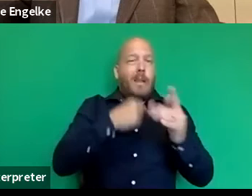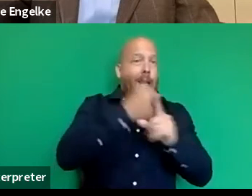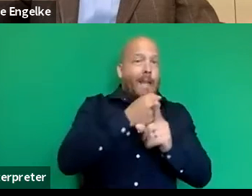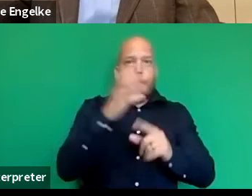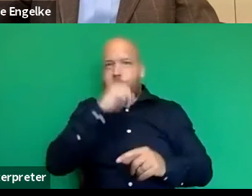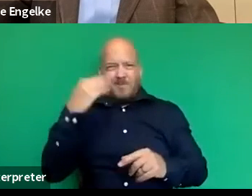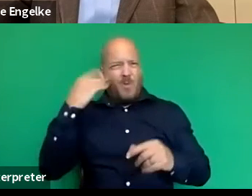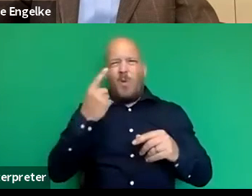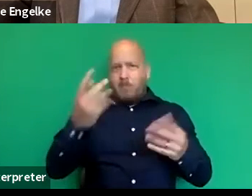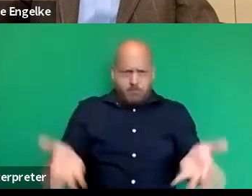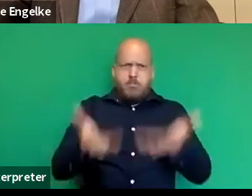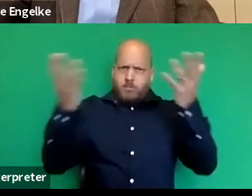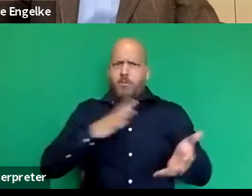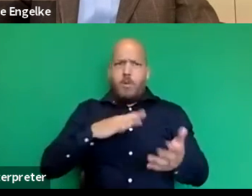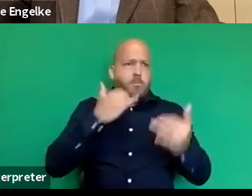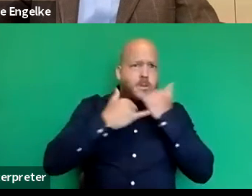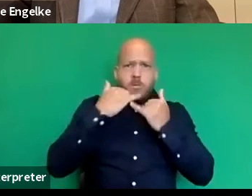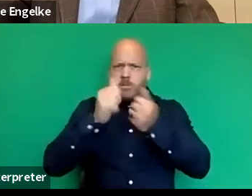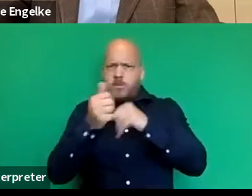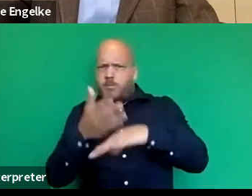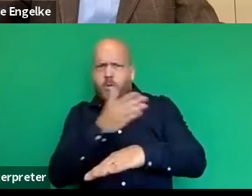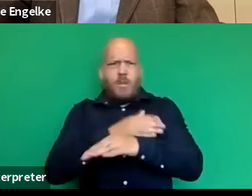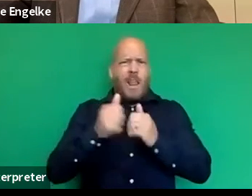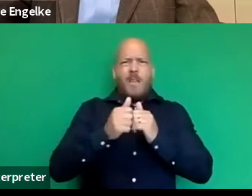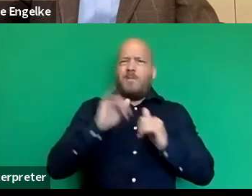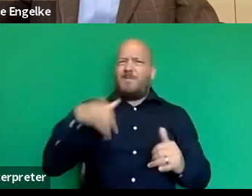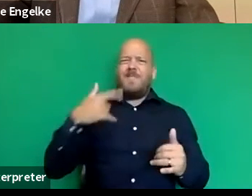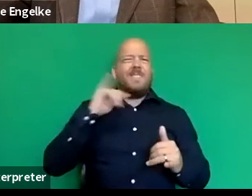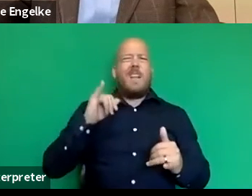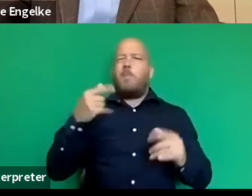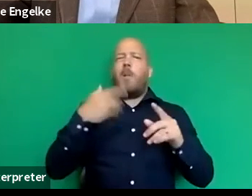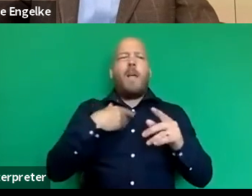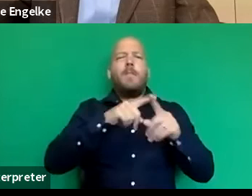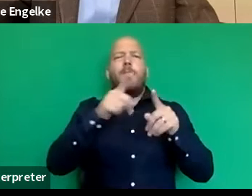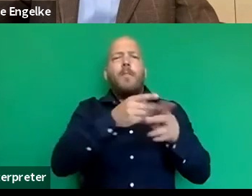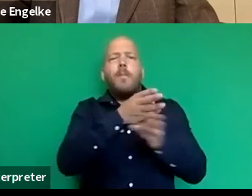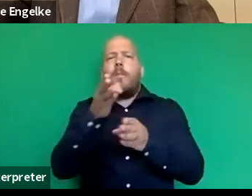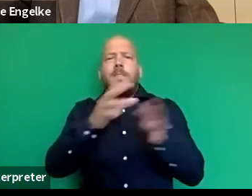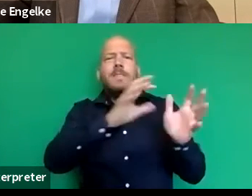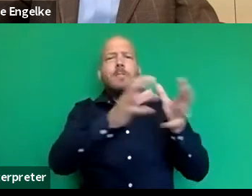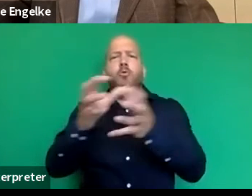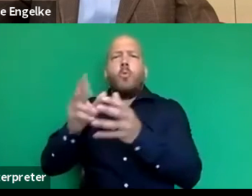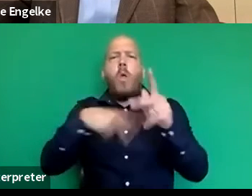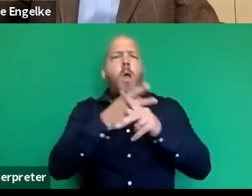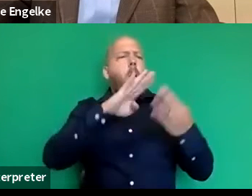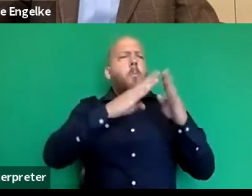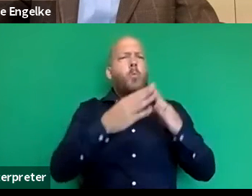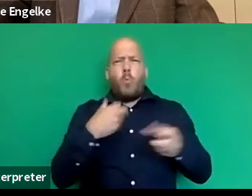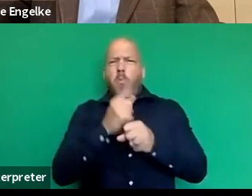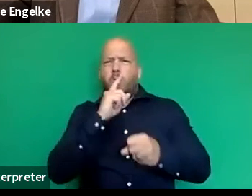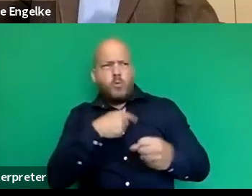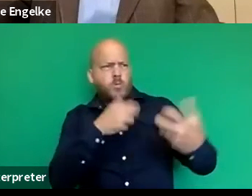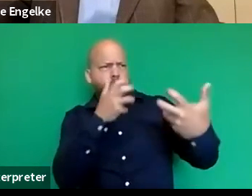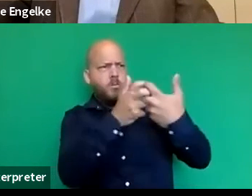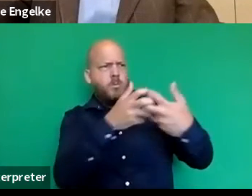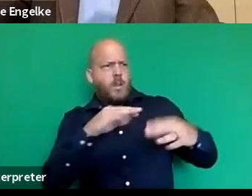previous question, different sectors of the community to be able to benefit from this technology as well.